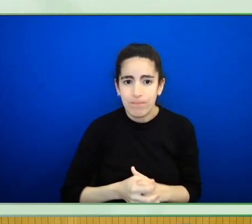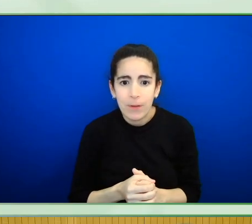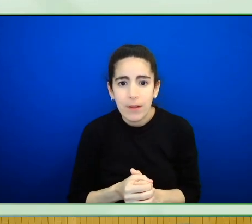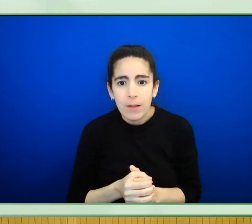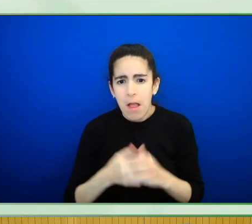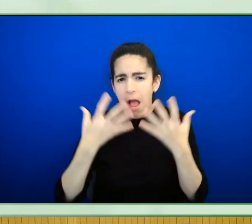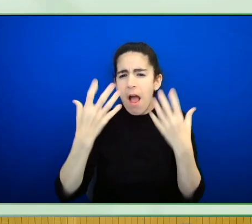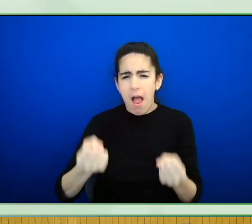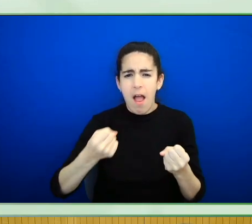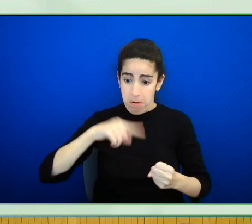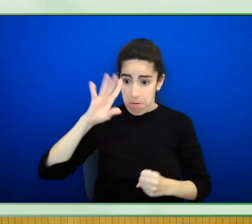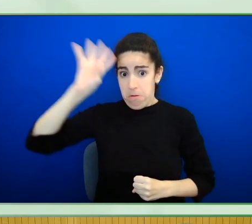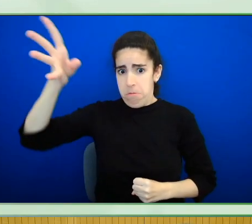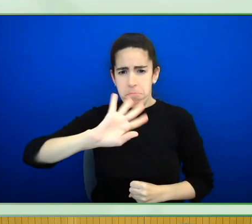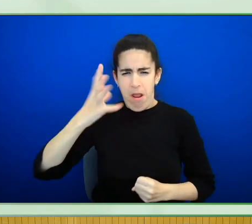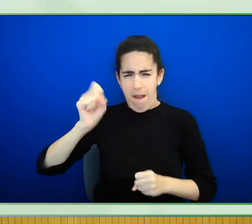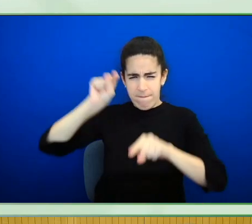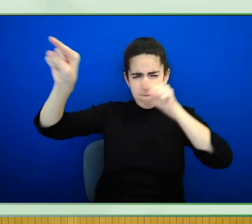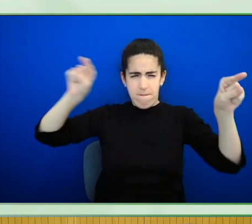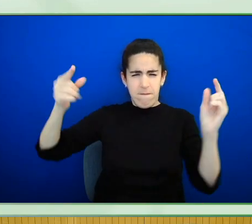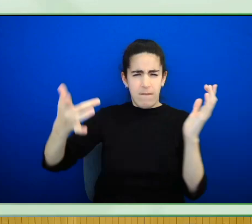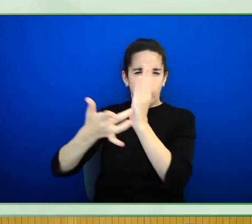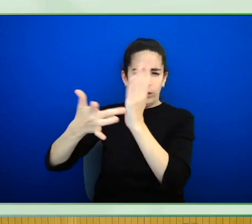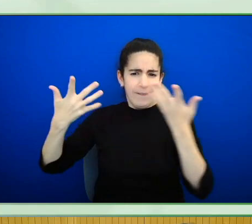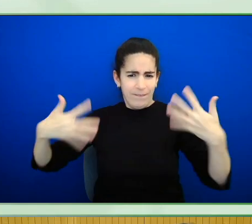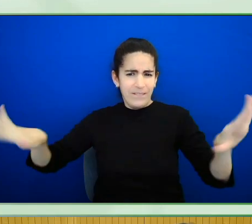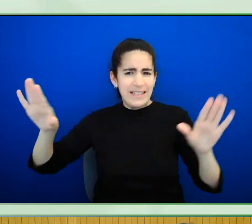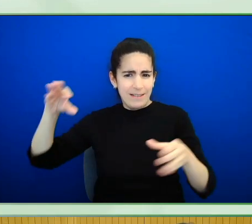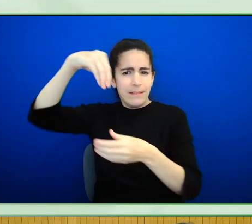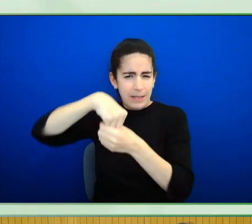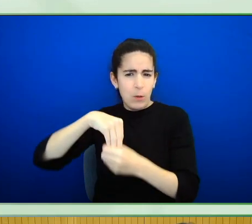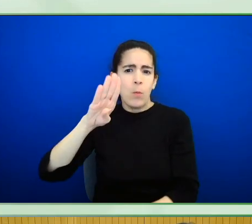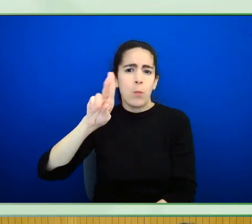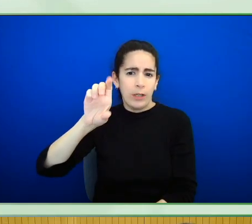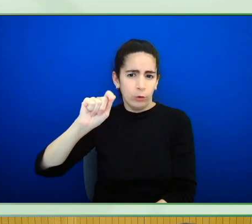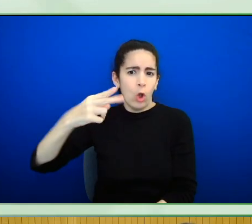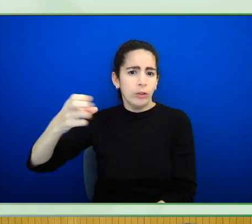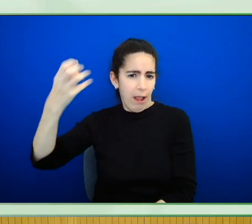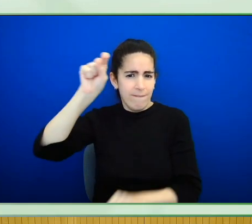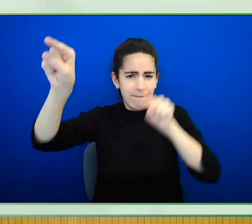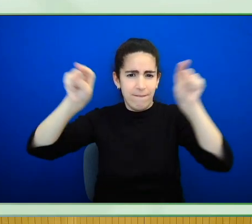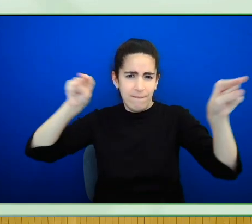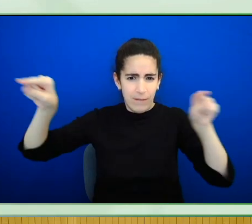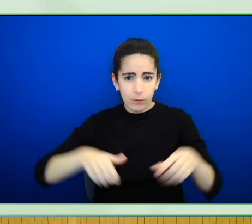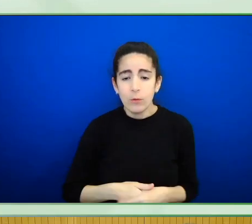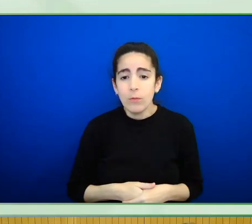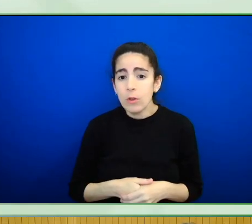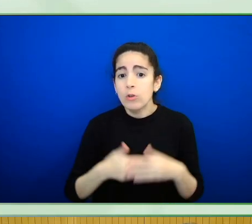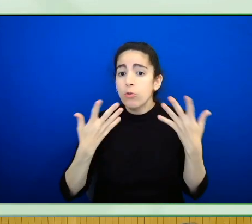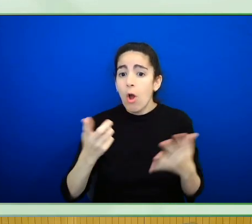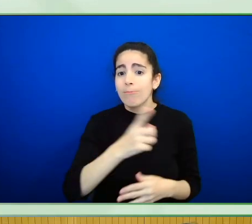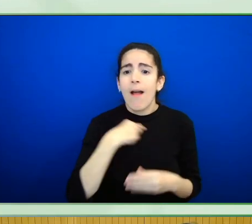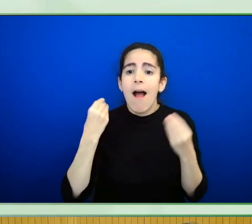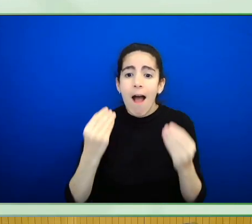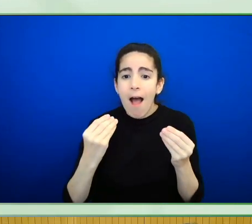the pictures, we have 2 options: to connect directly with the patient that have the hearing aids, and we